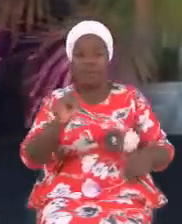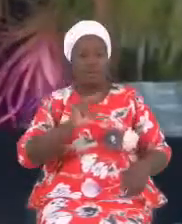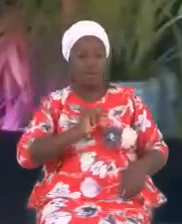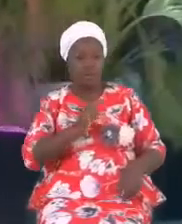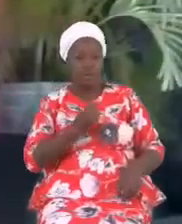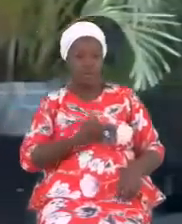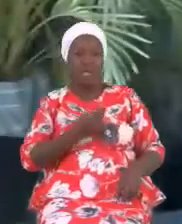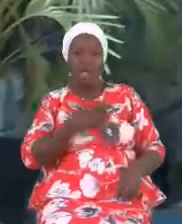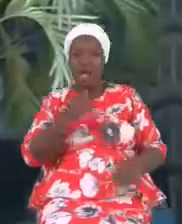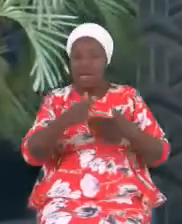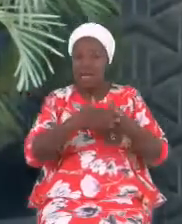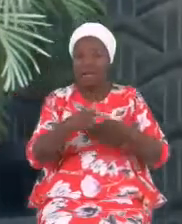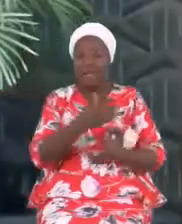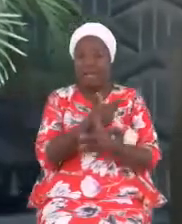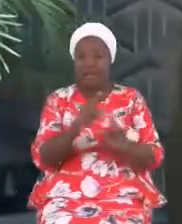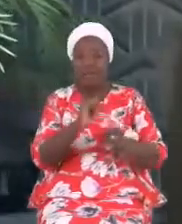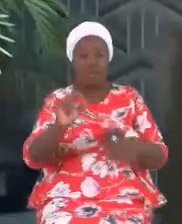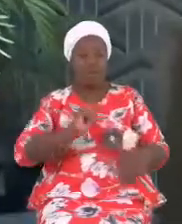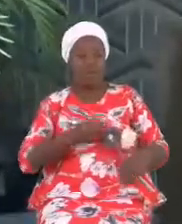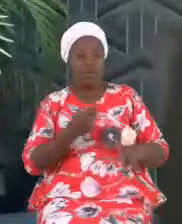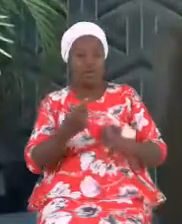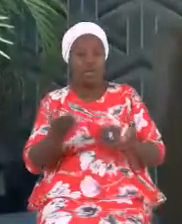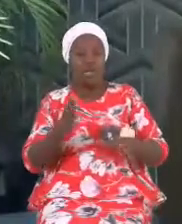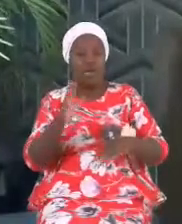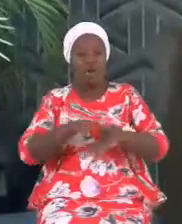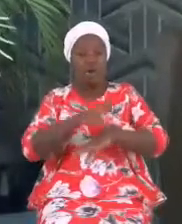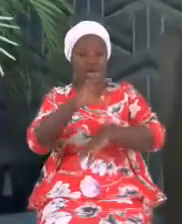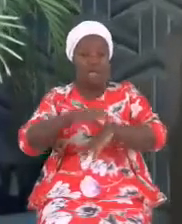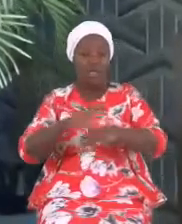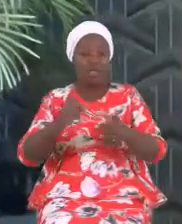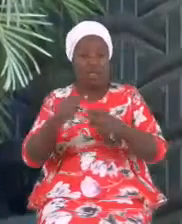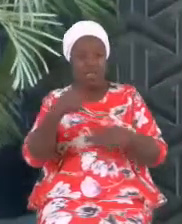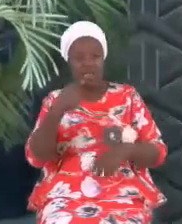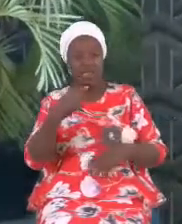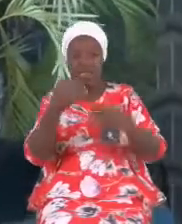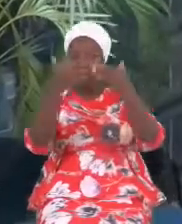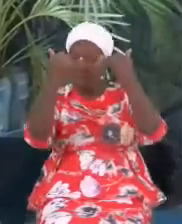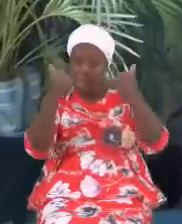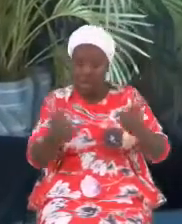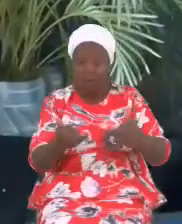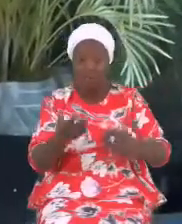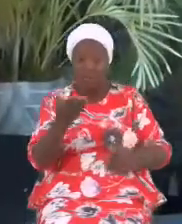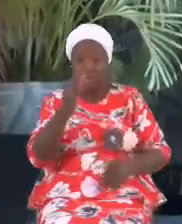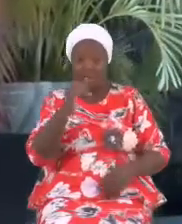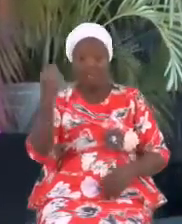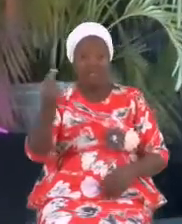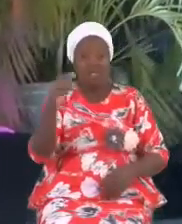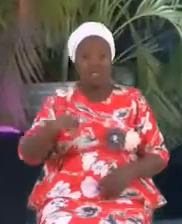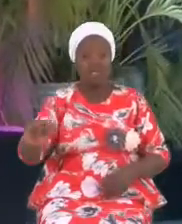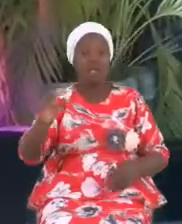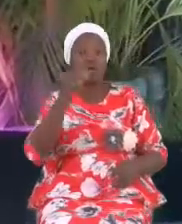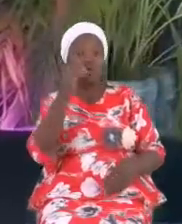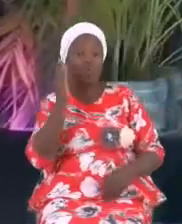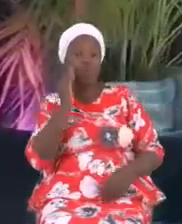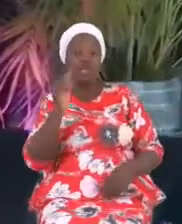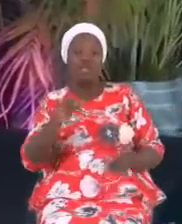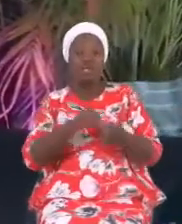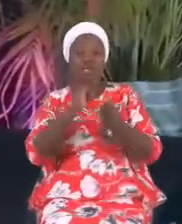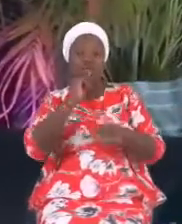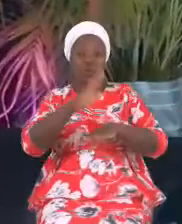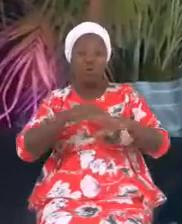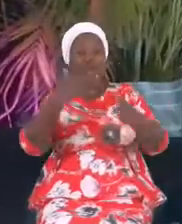After liberating us on earth, he says, now there is an eternal home. It is called heaven. It